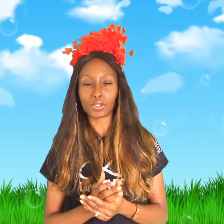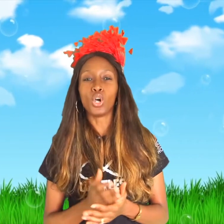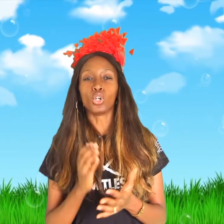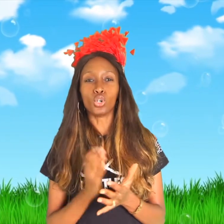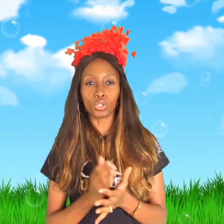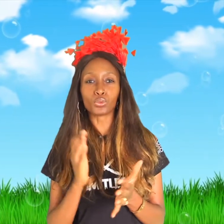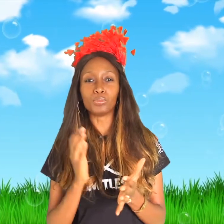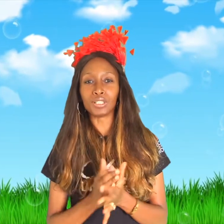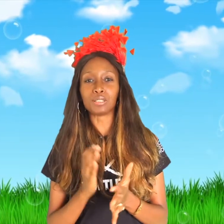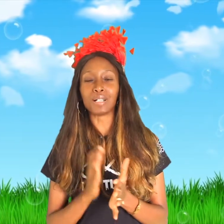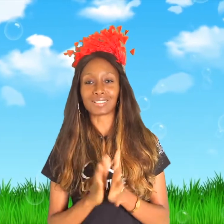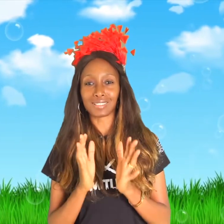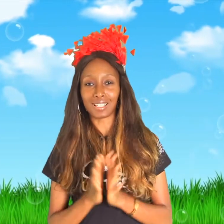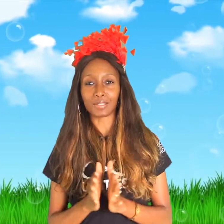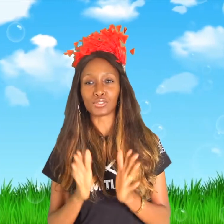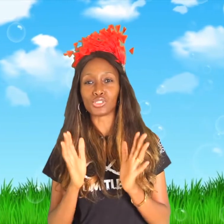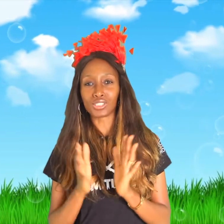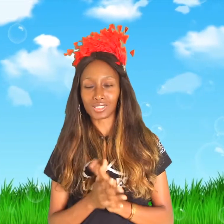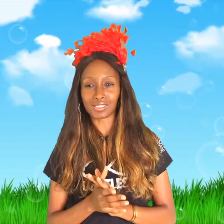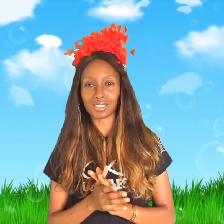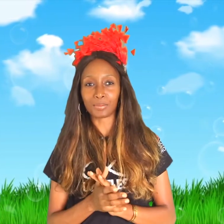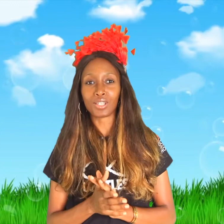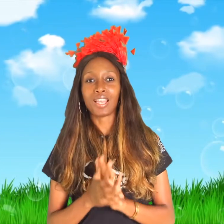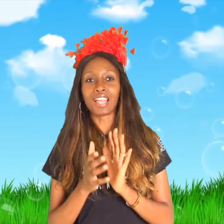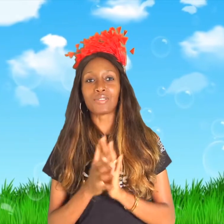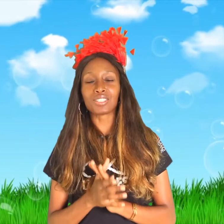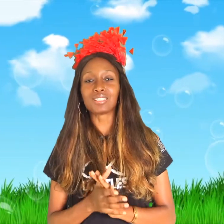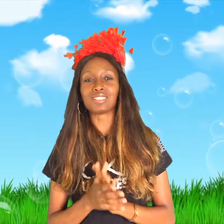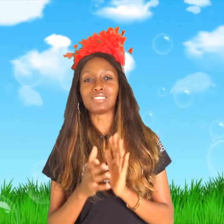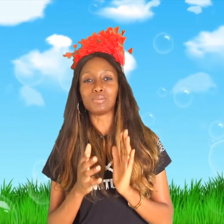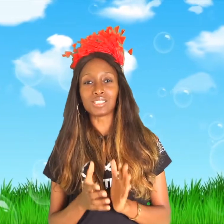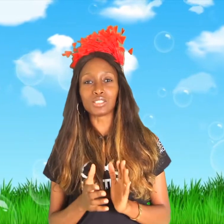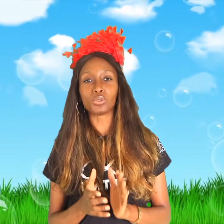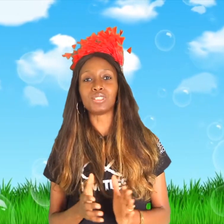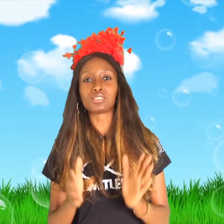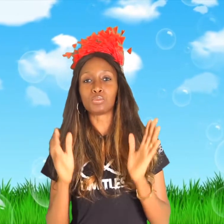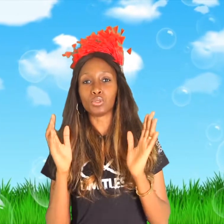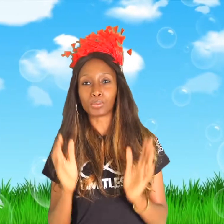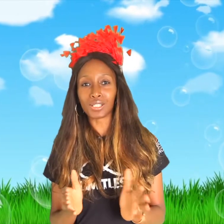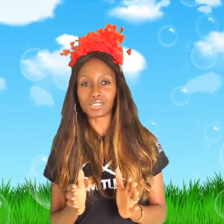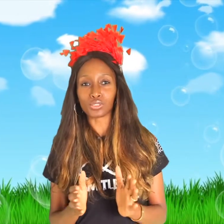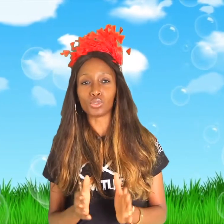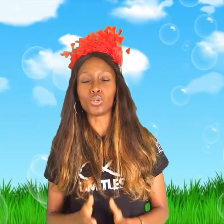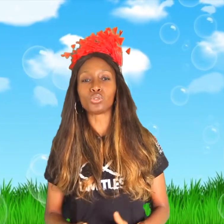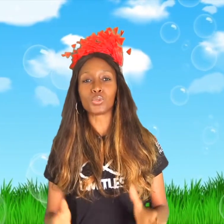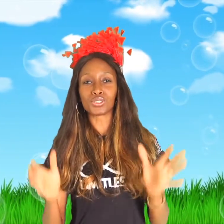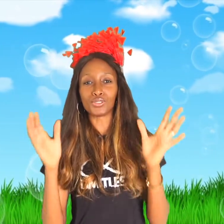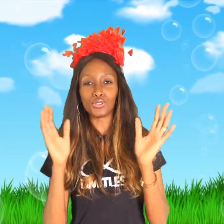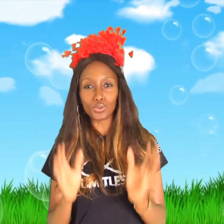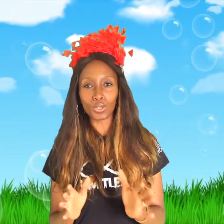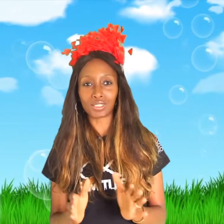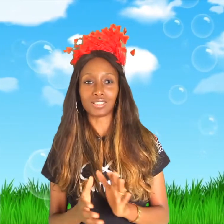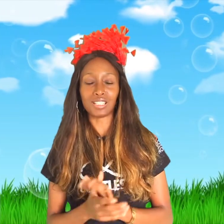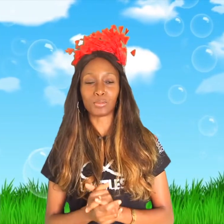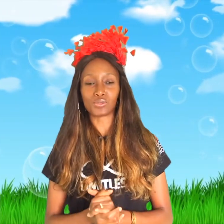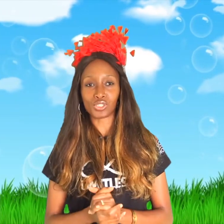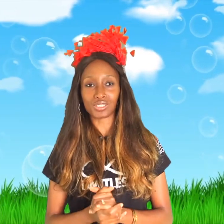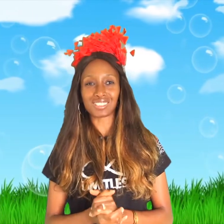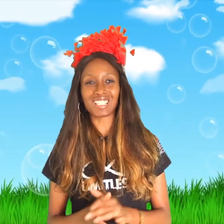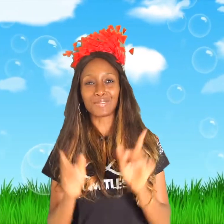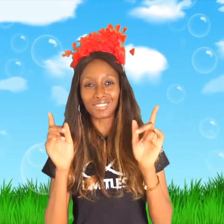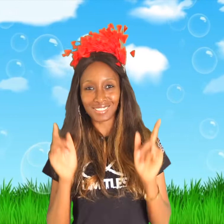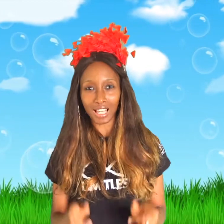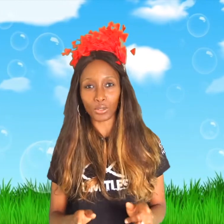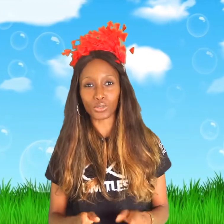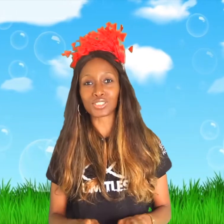lost life, God will bring it back to life in Jesus' name. Everything that is missing or needs to be replaced in you, God will put a new one in the name of